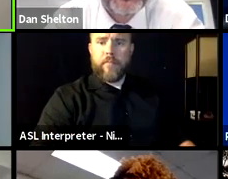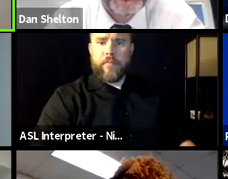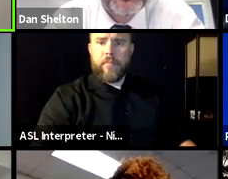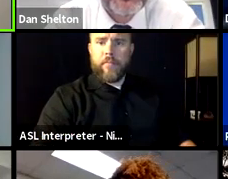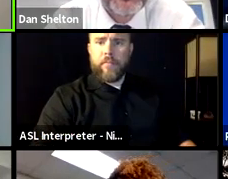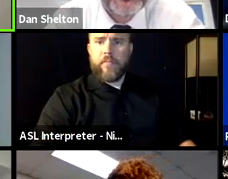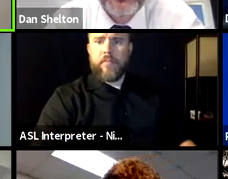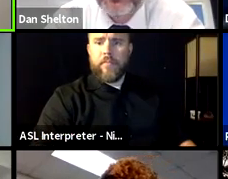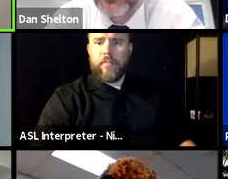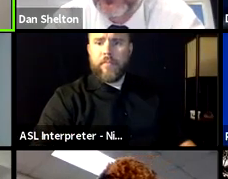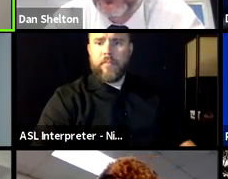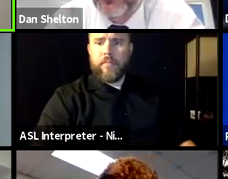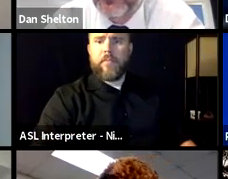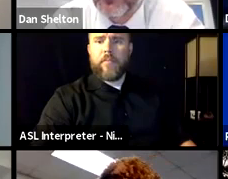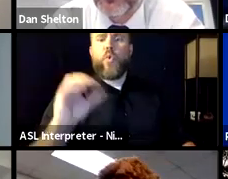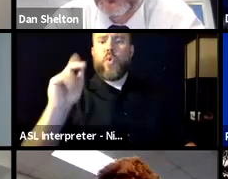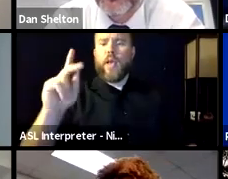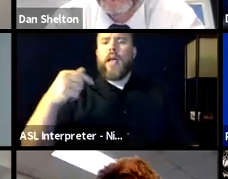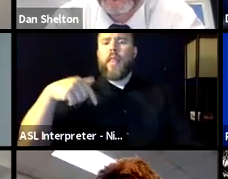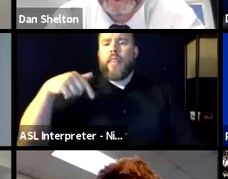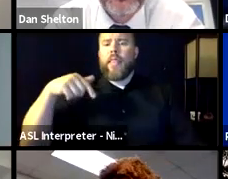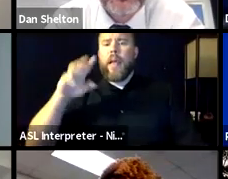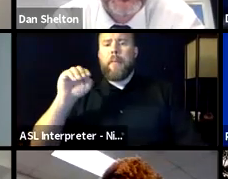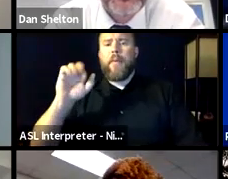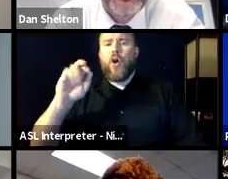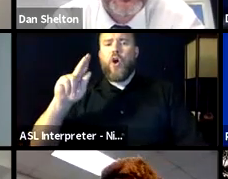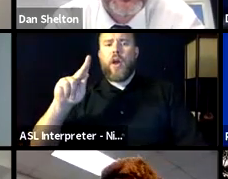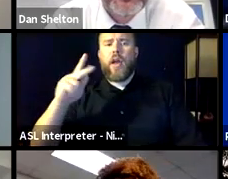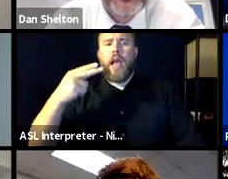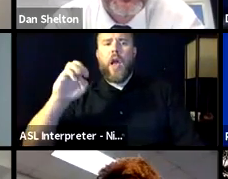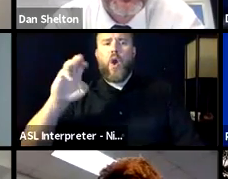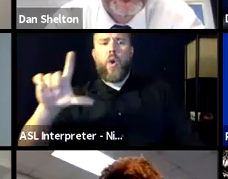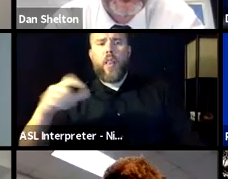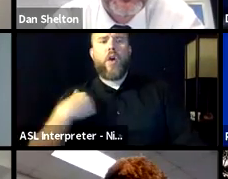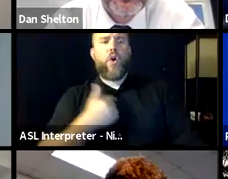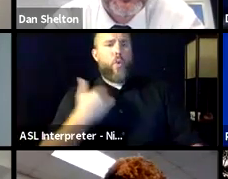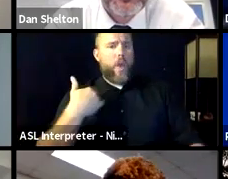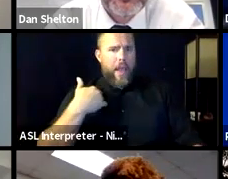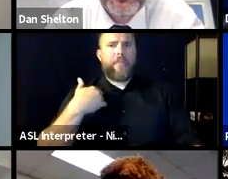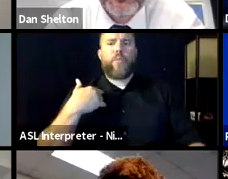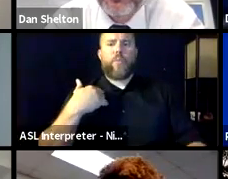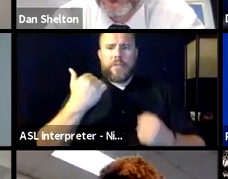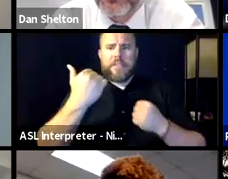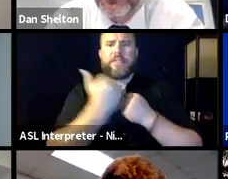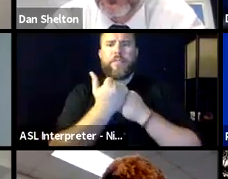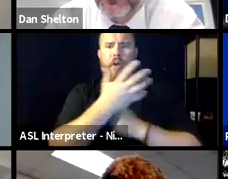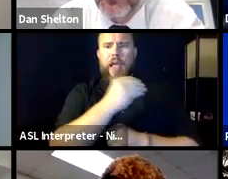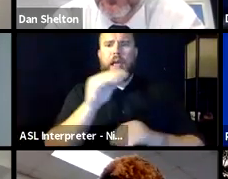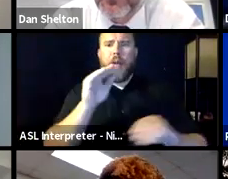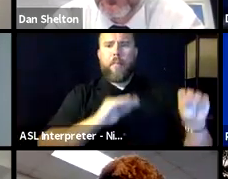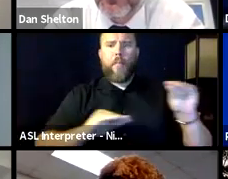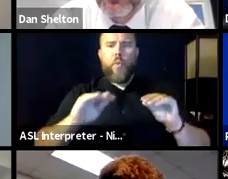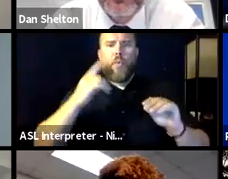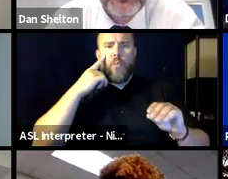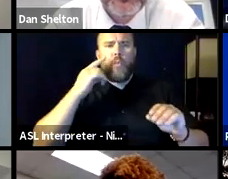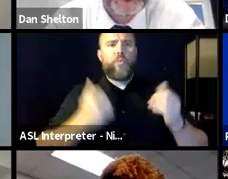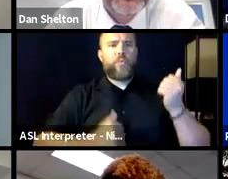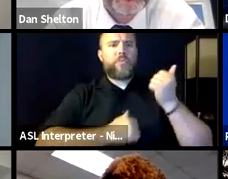Howell, second. Okay, it's been moved and seconded that we approve the consent agenda. Any discussion?